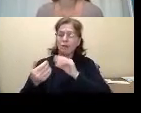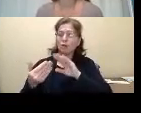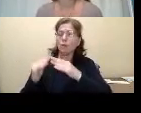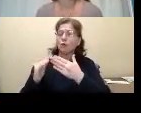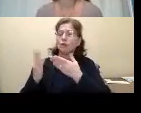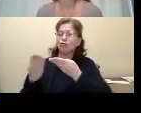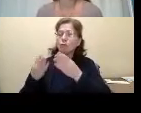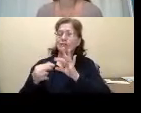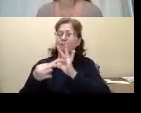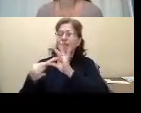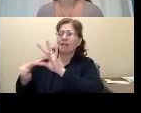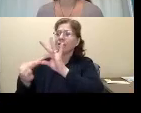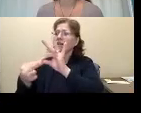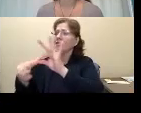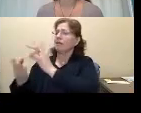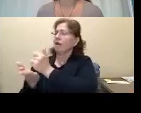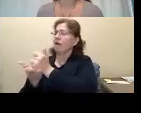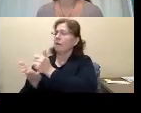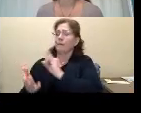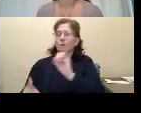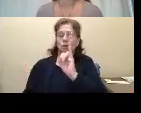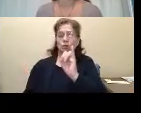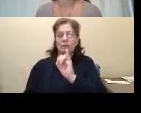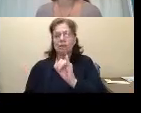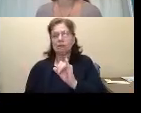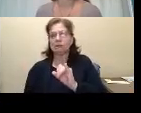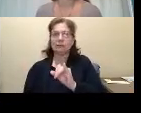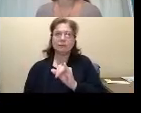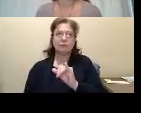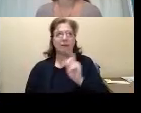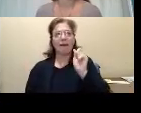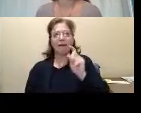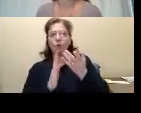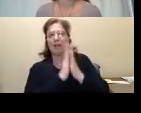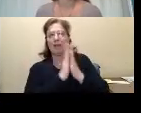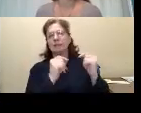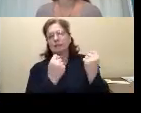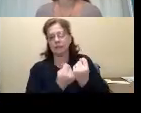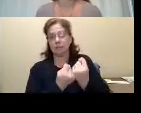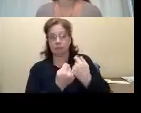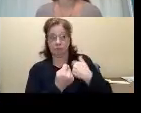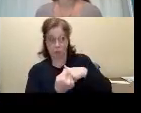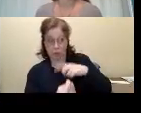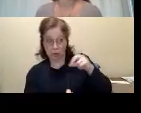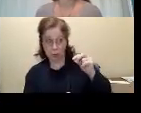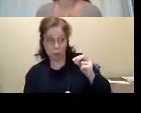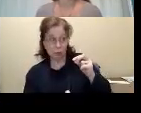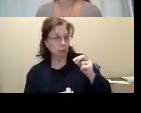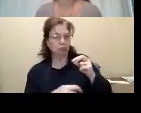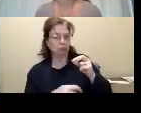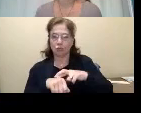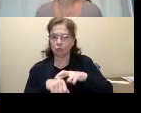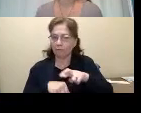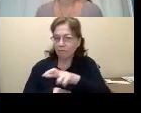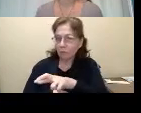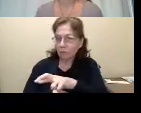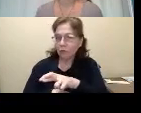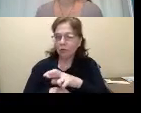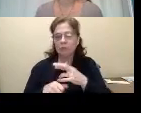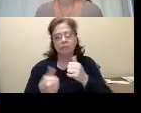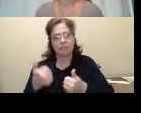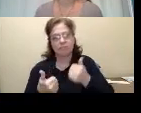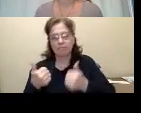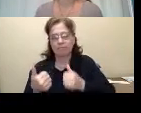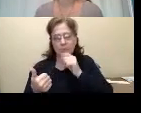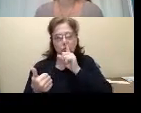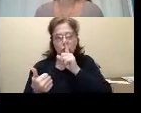try to get them insurance, I'd have to check with the team about whether we do that or whether we refer them to